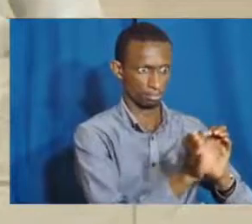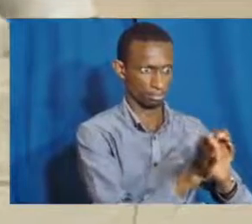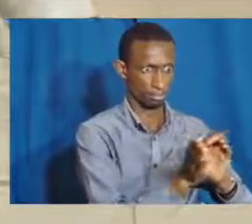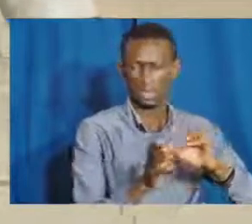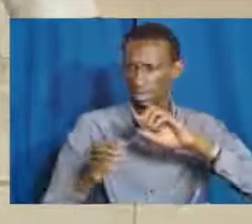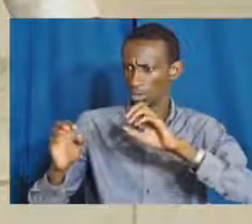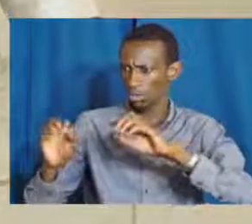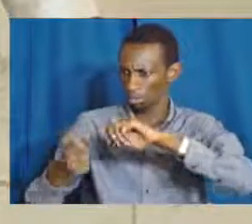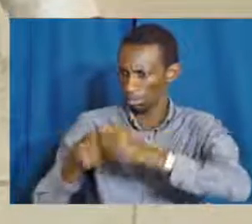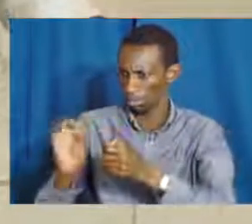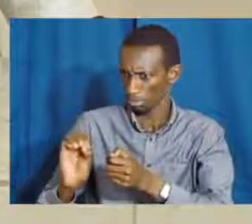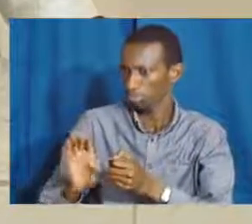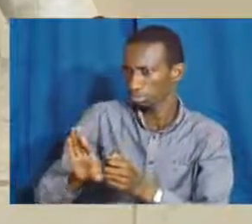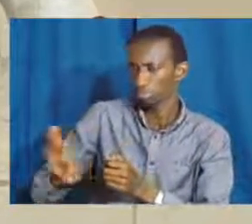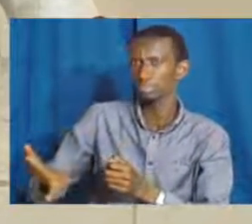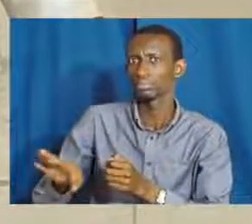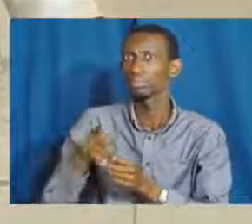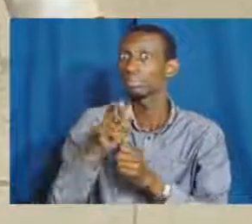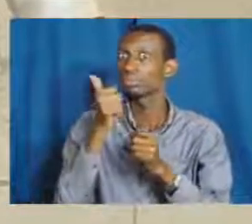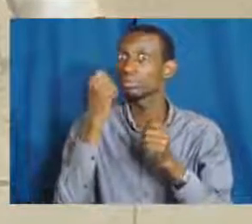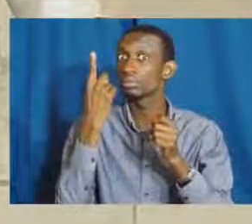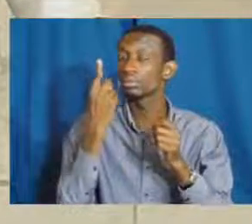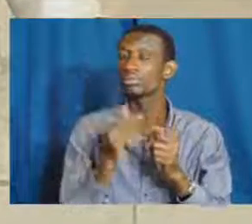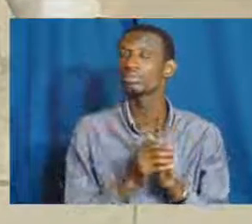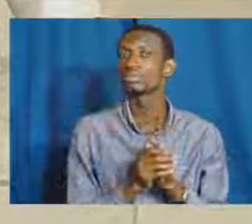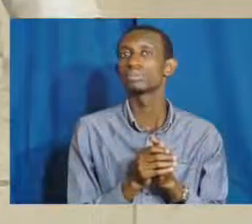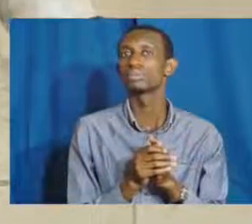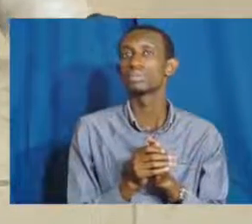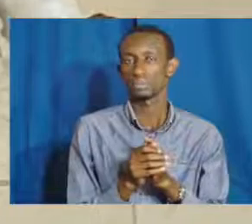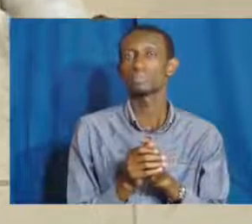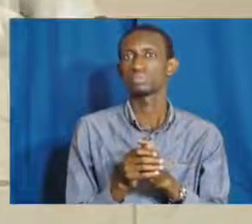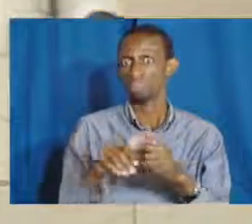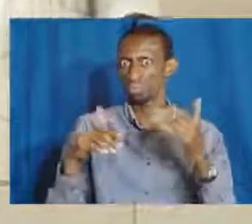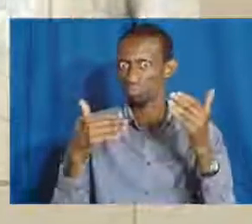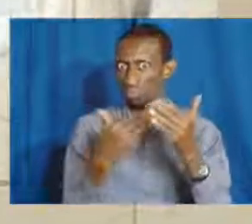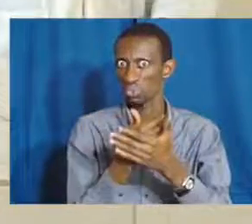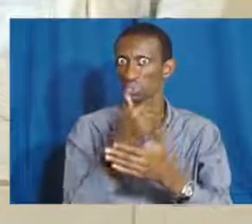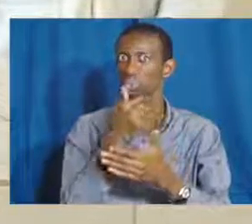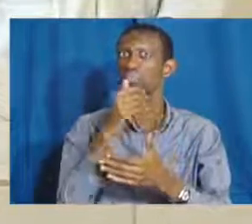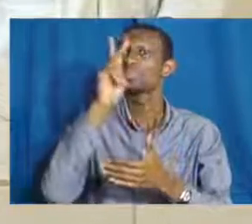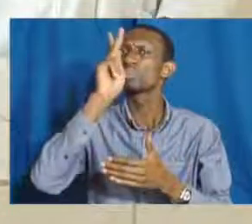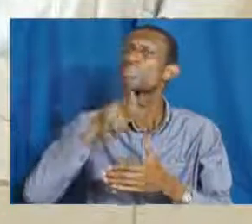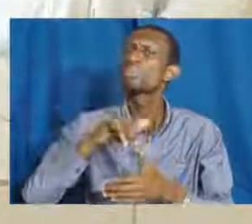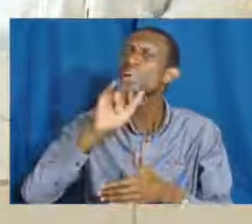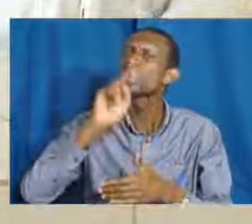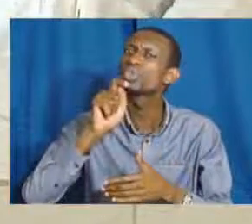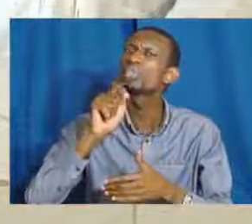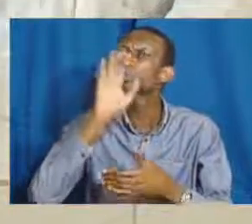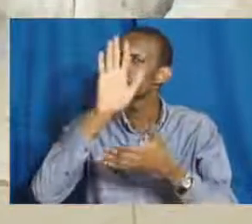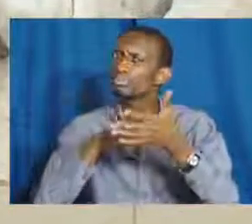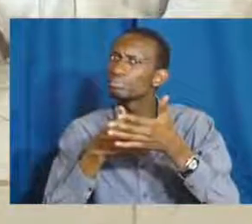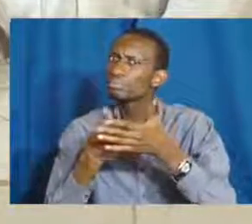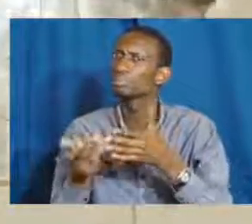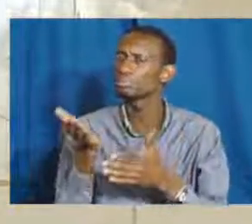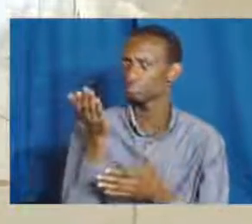Does it make sense? According to the new periodic table, yes, it does. Because even according